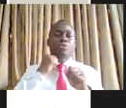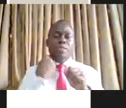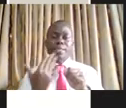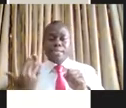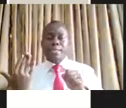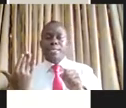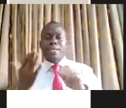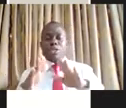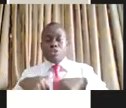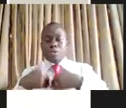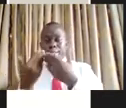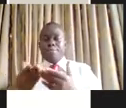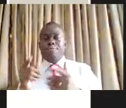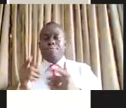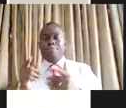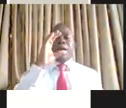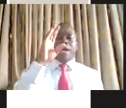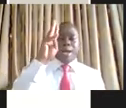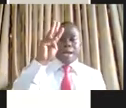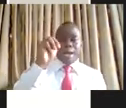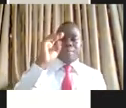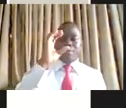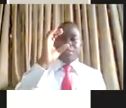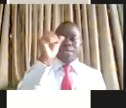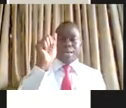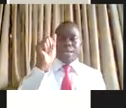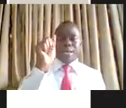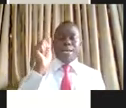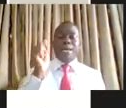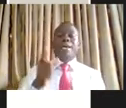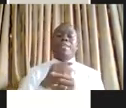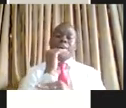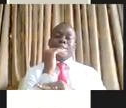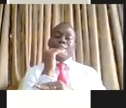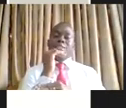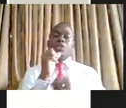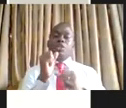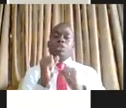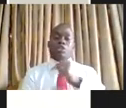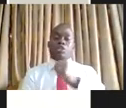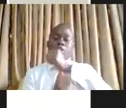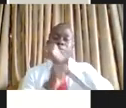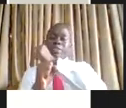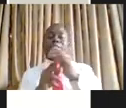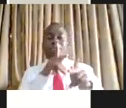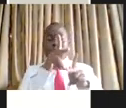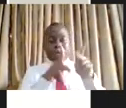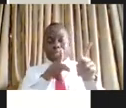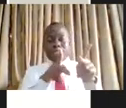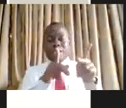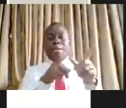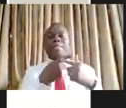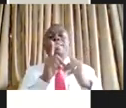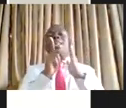support the process. But at the end of the day, we will then end up with the CDF as well as the Ward Development